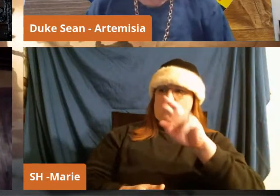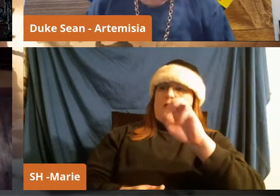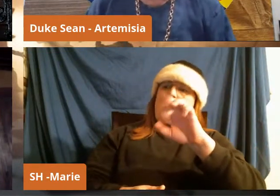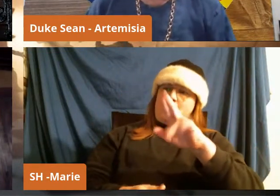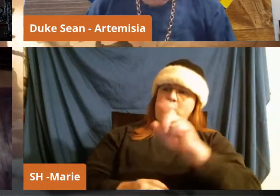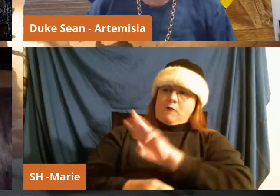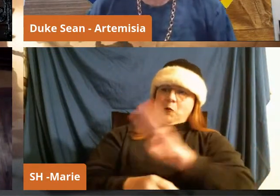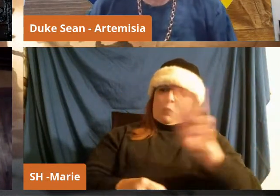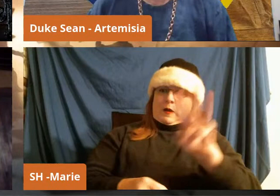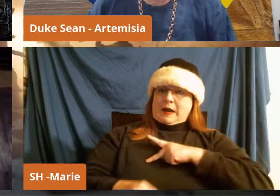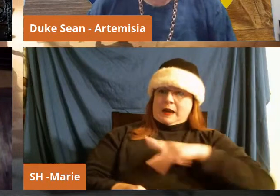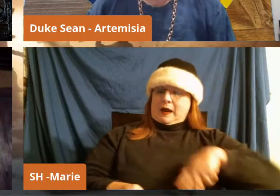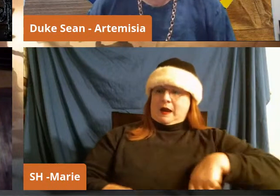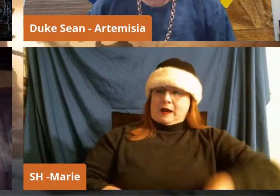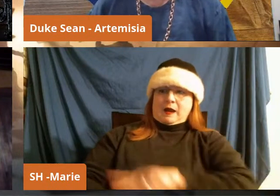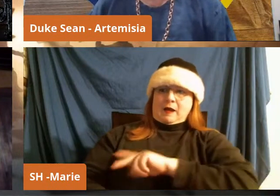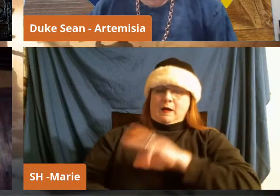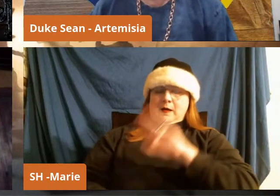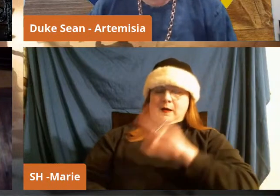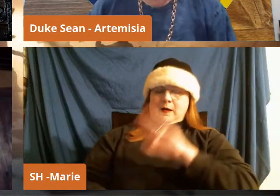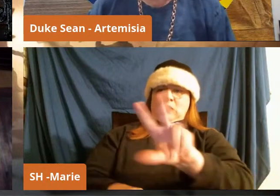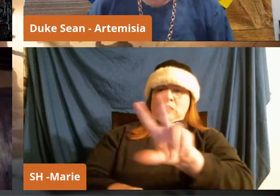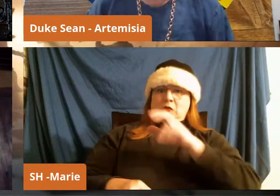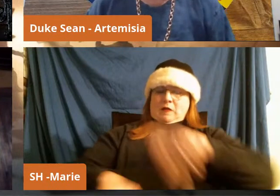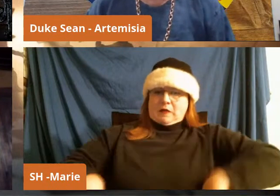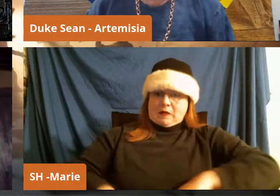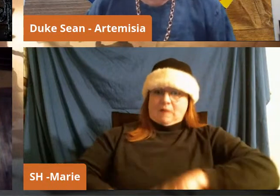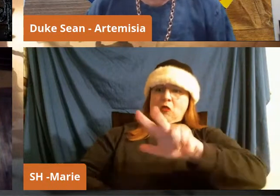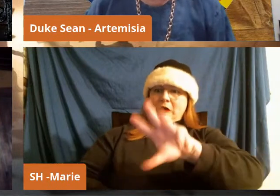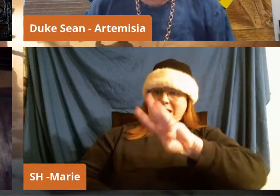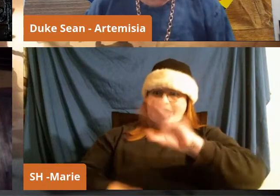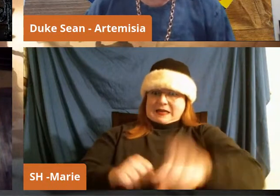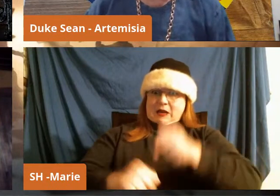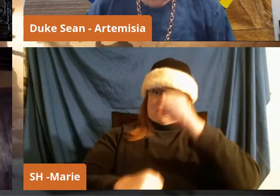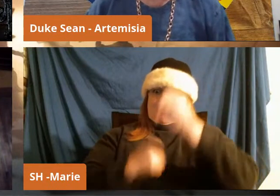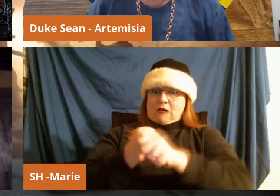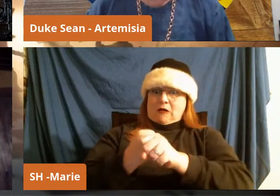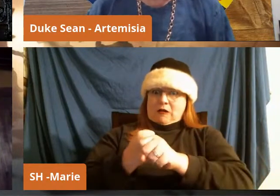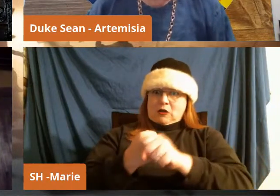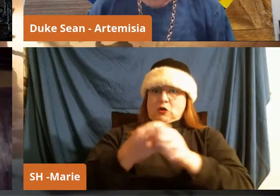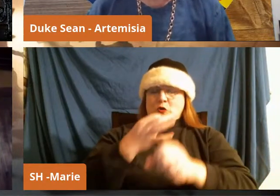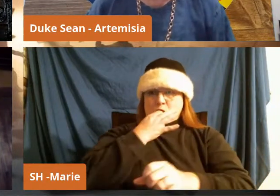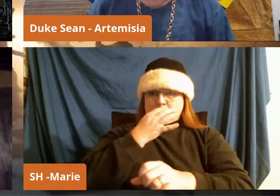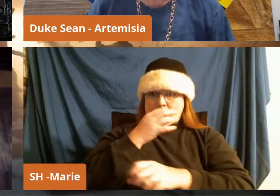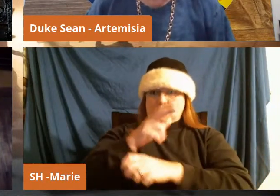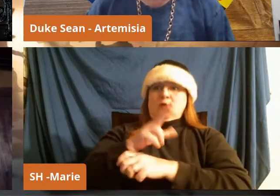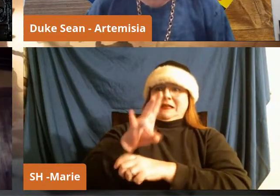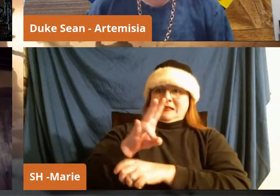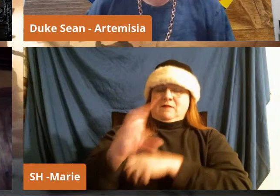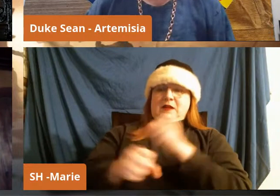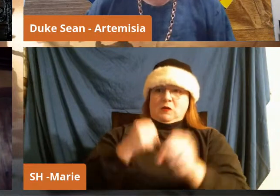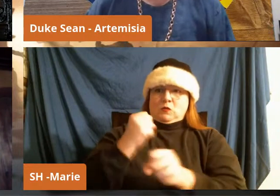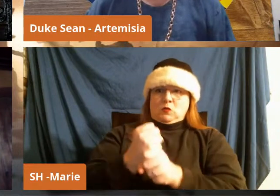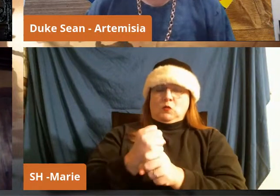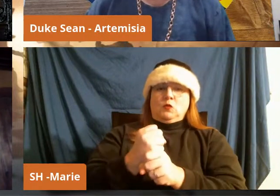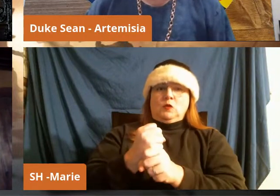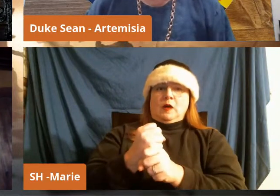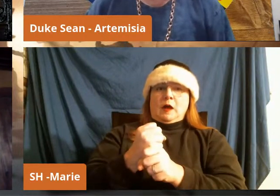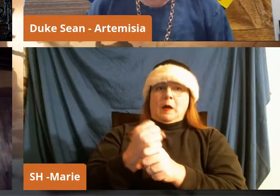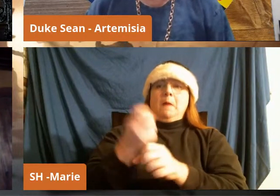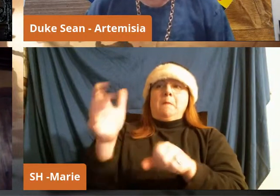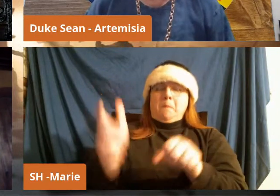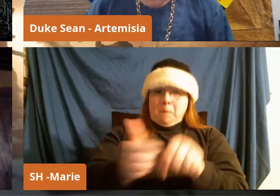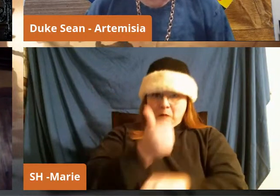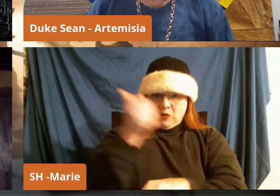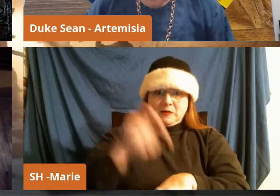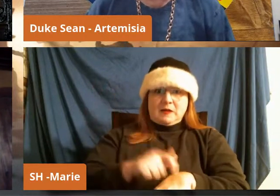West Kingdom. I've been a knight about 36 years, a little coming up on 37, not too far down the road. Spent most of that time in